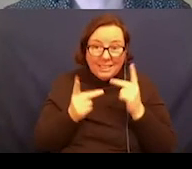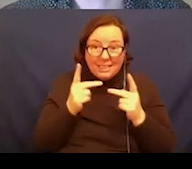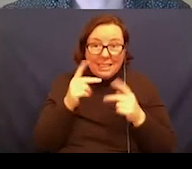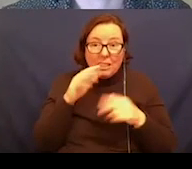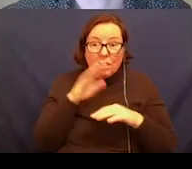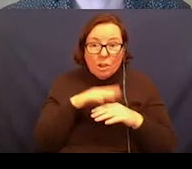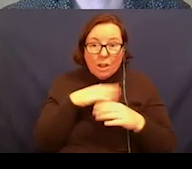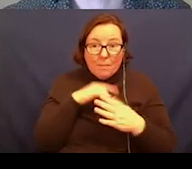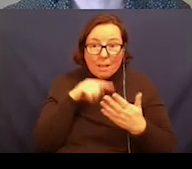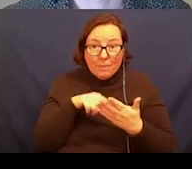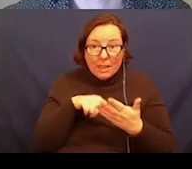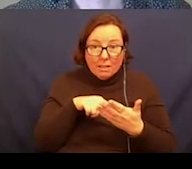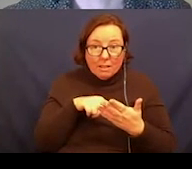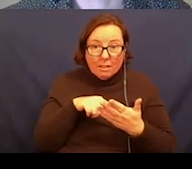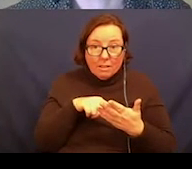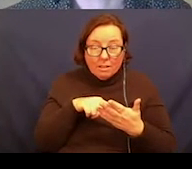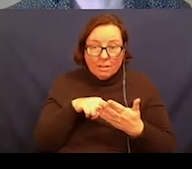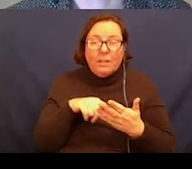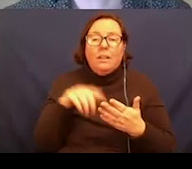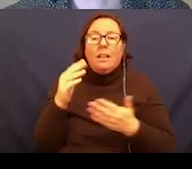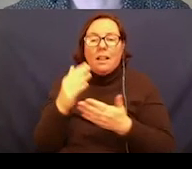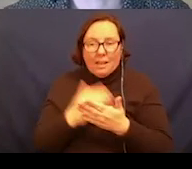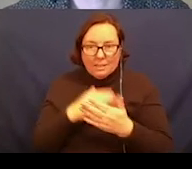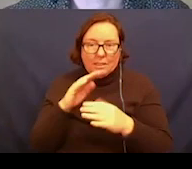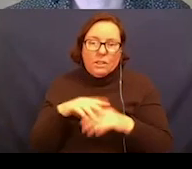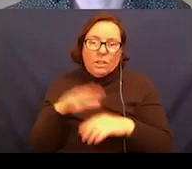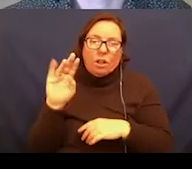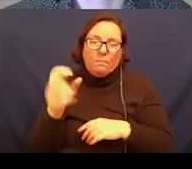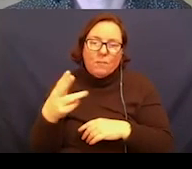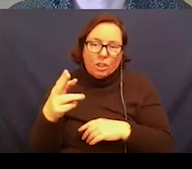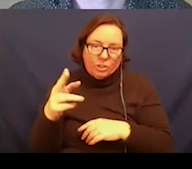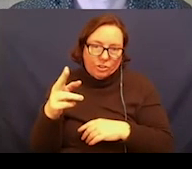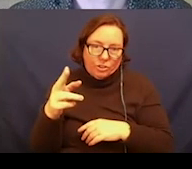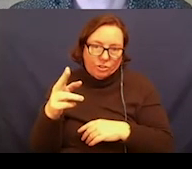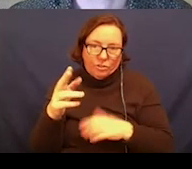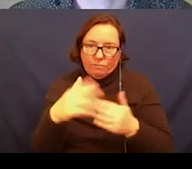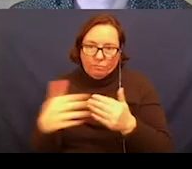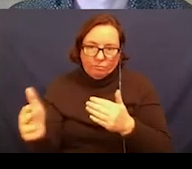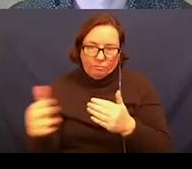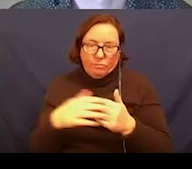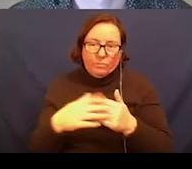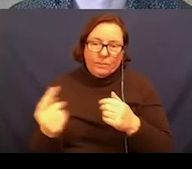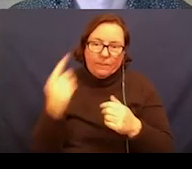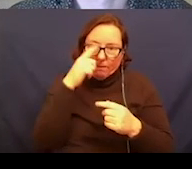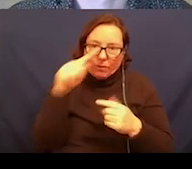seeing the program listed on your Eversource bill come March.